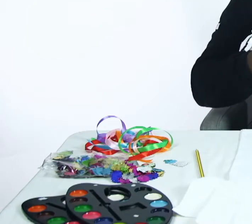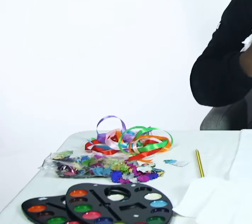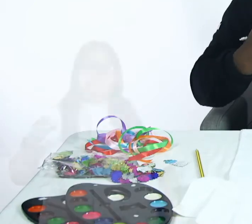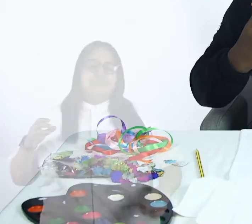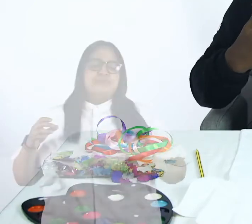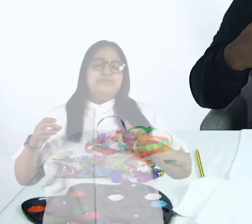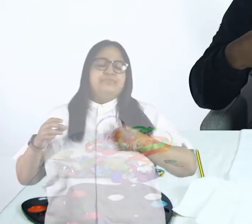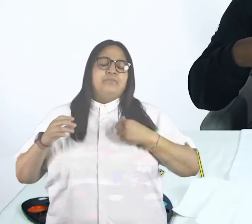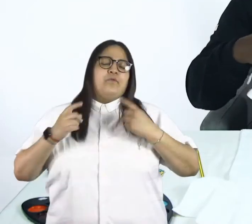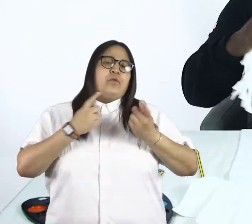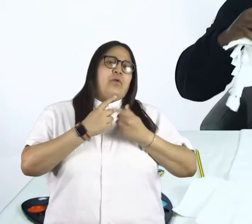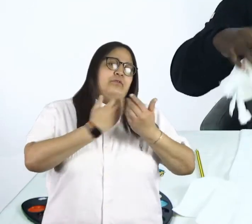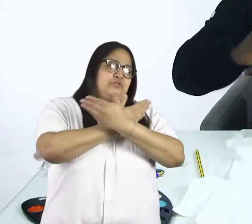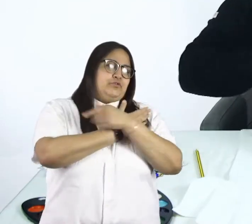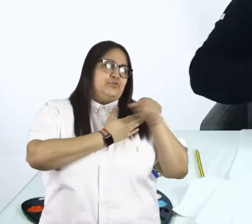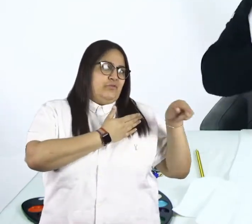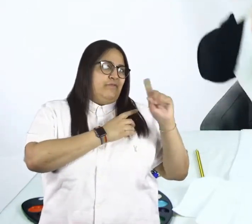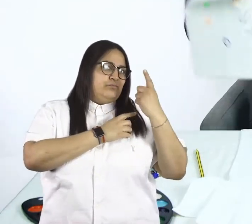it.